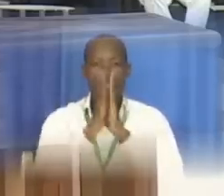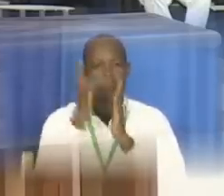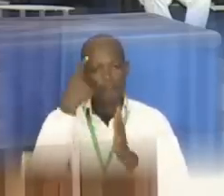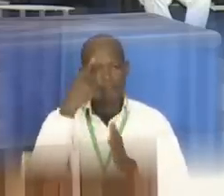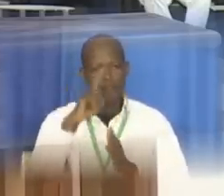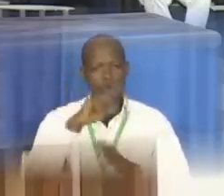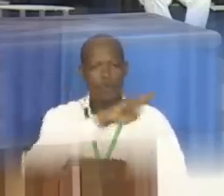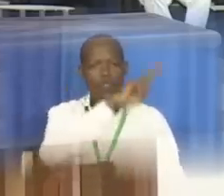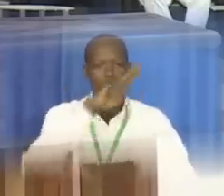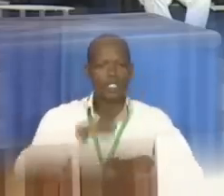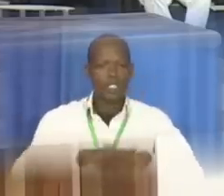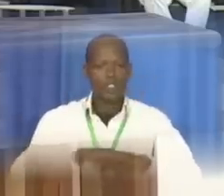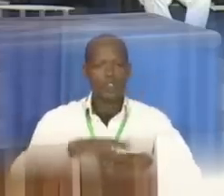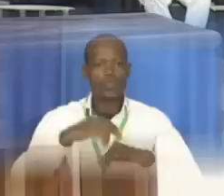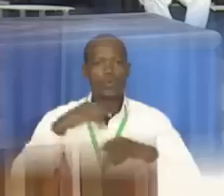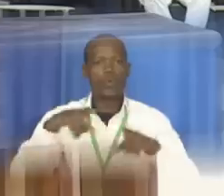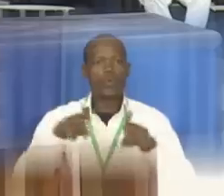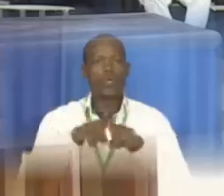Because